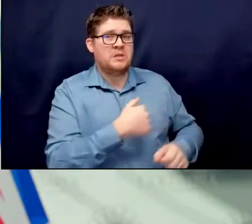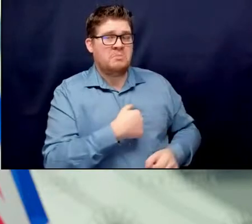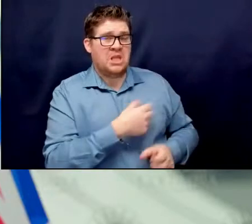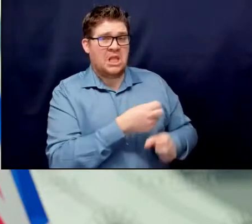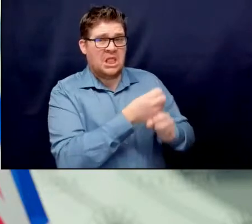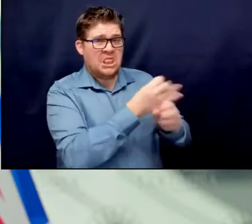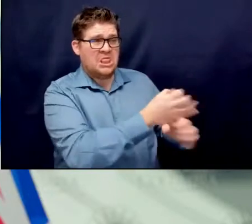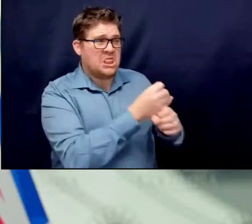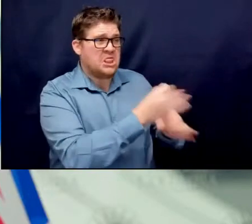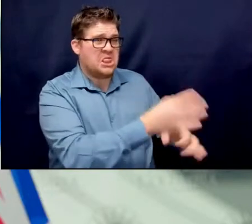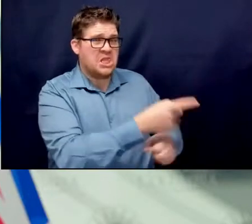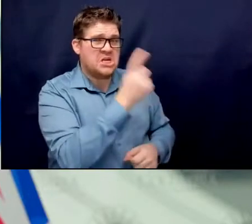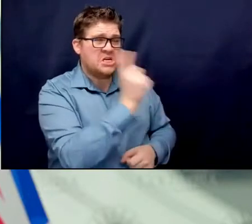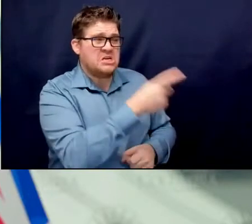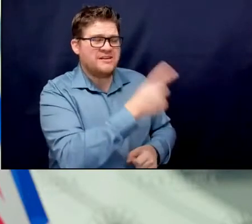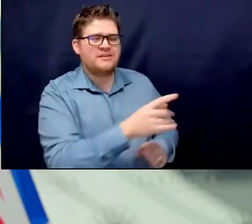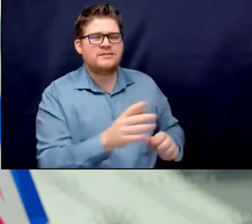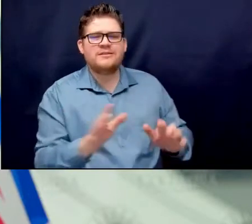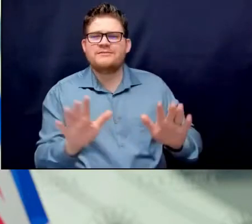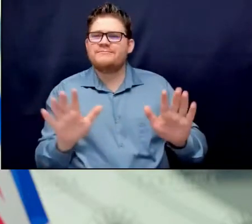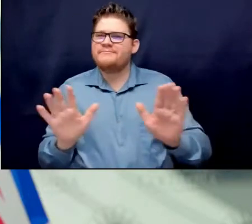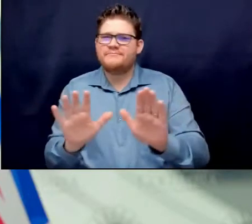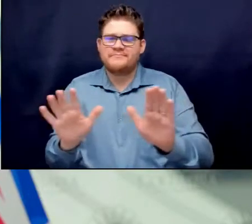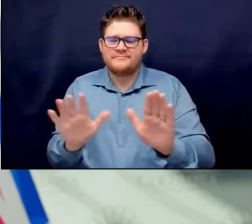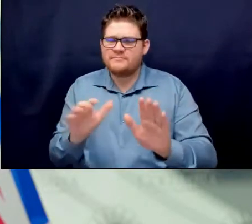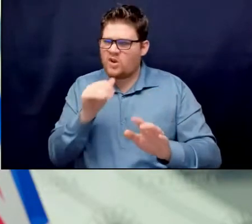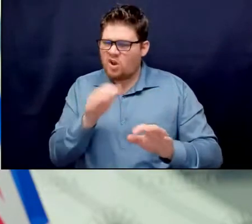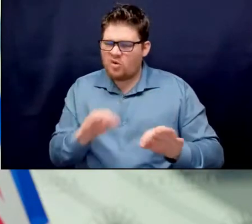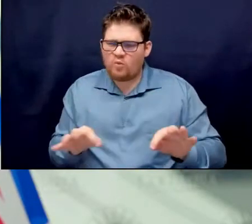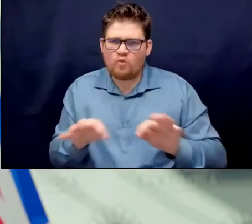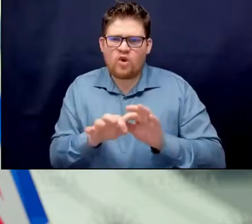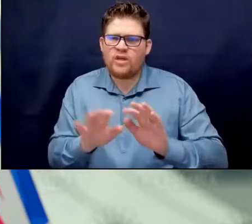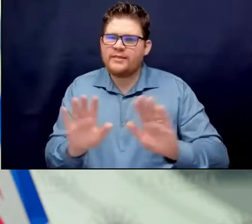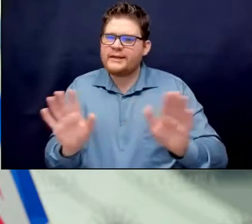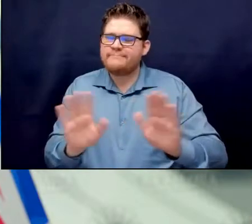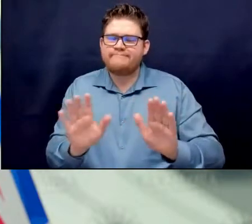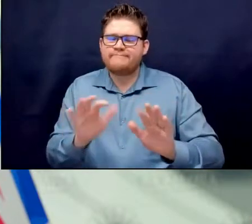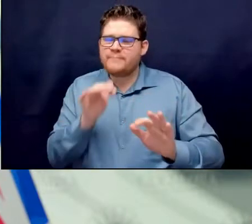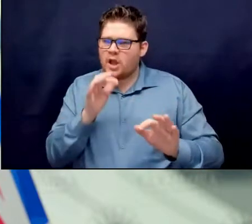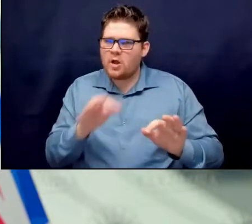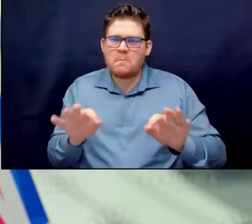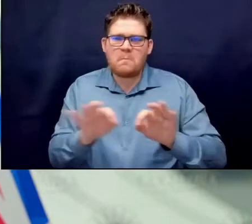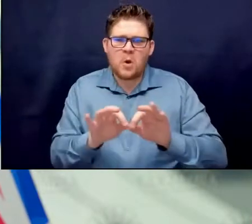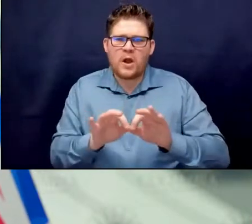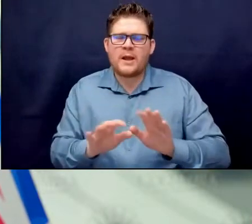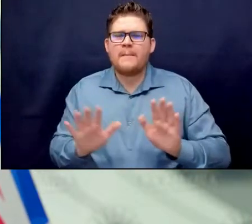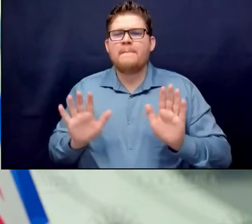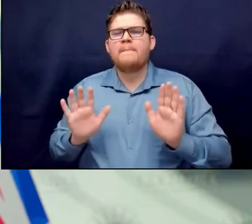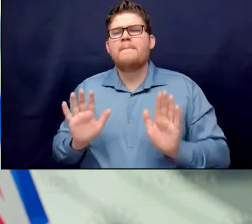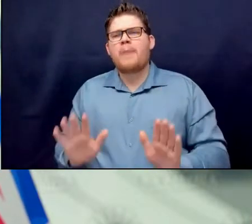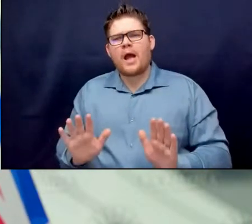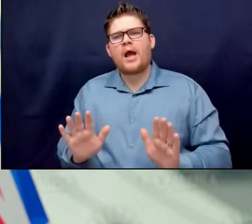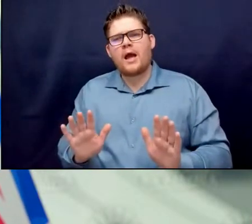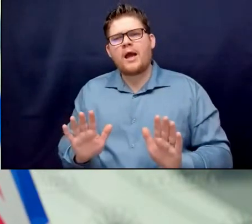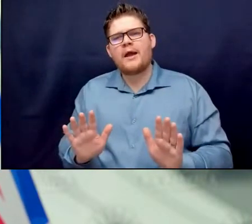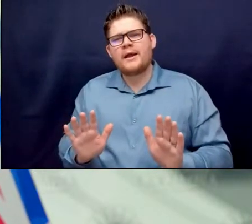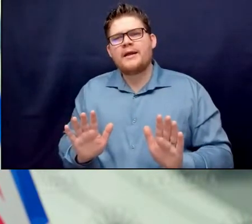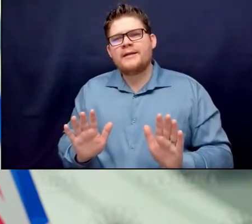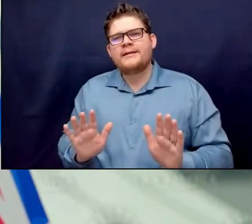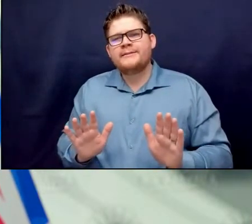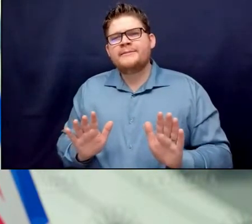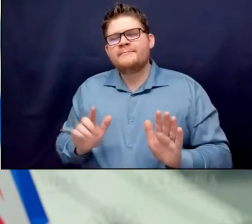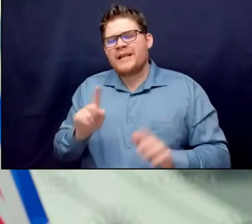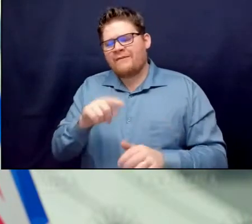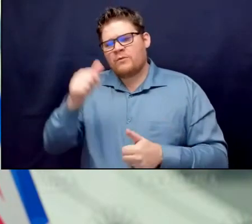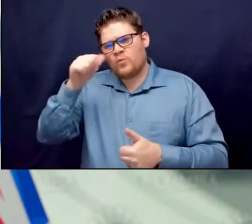mistakes all the time, and I don't think we need to dwell on it. But what I said is at the beginning, Richard, is